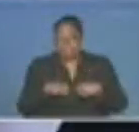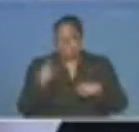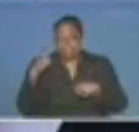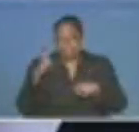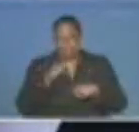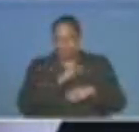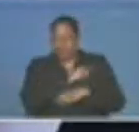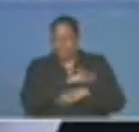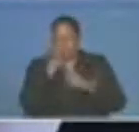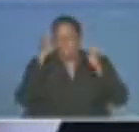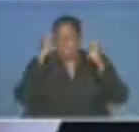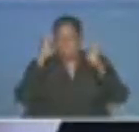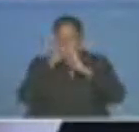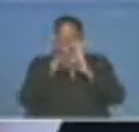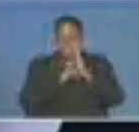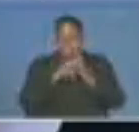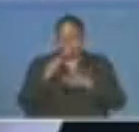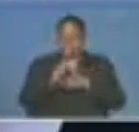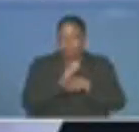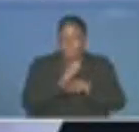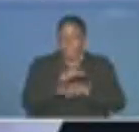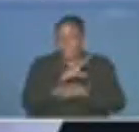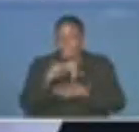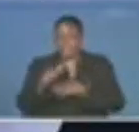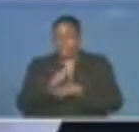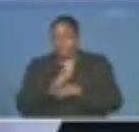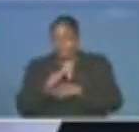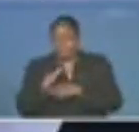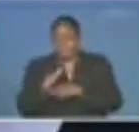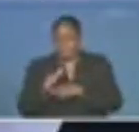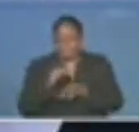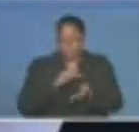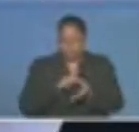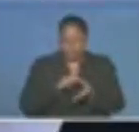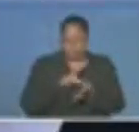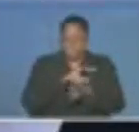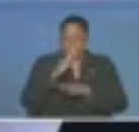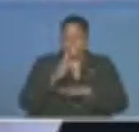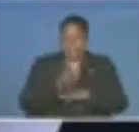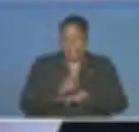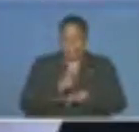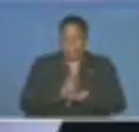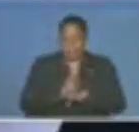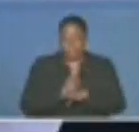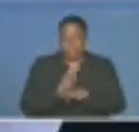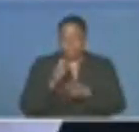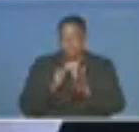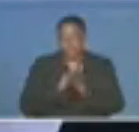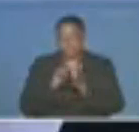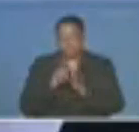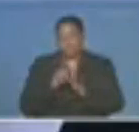qualification, education, training, the practice of nursing and midwifery, and establish and carry out the council